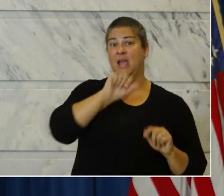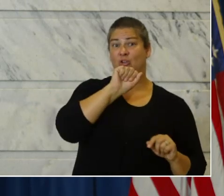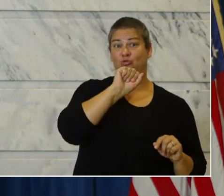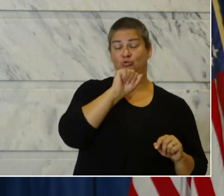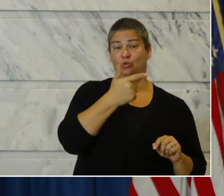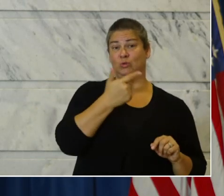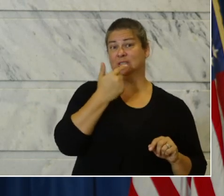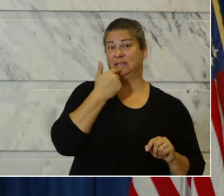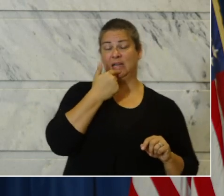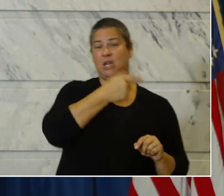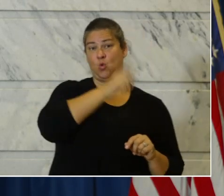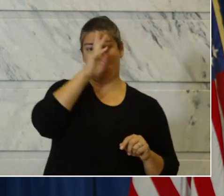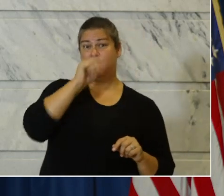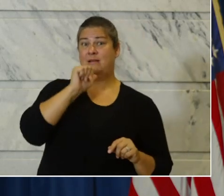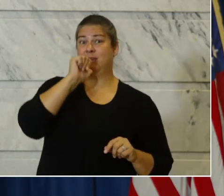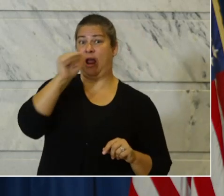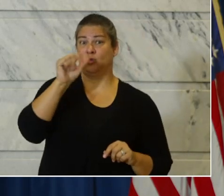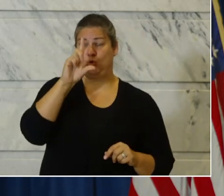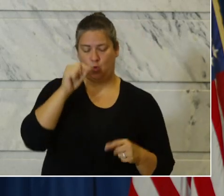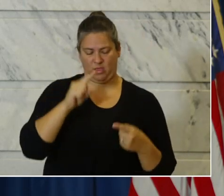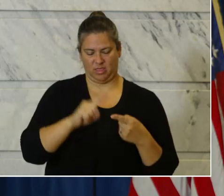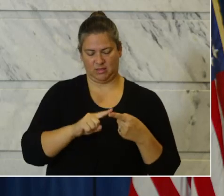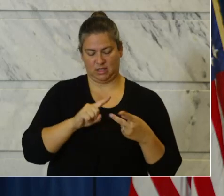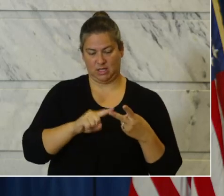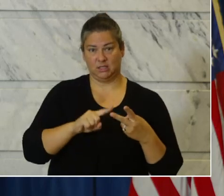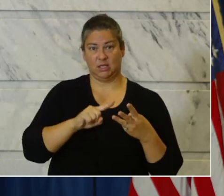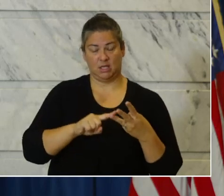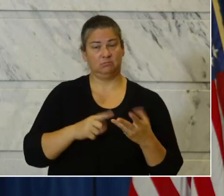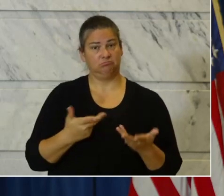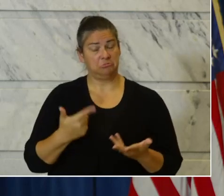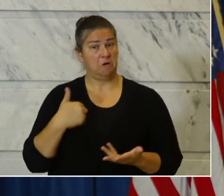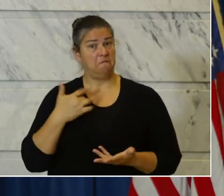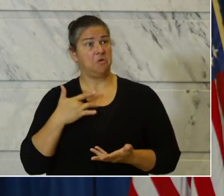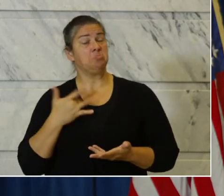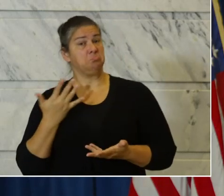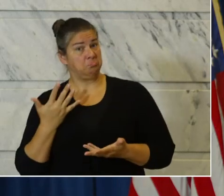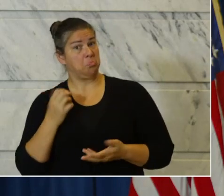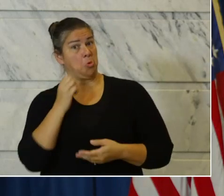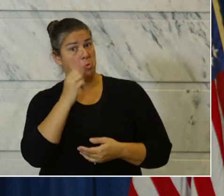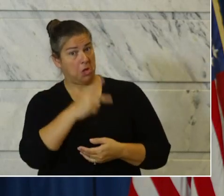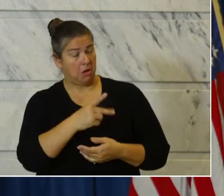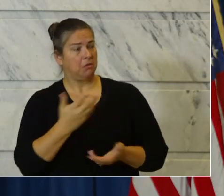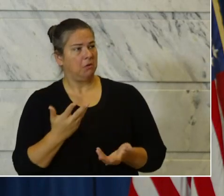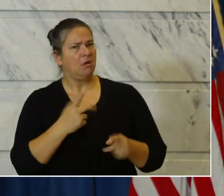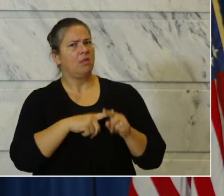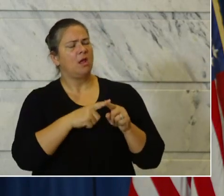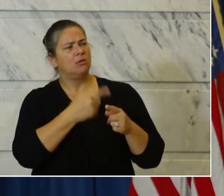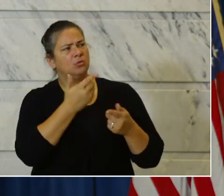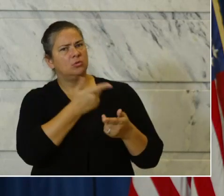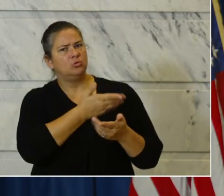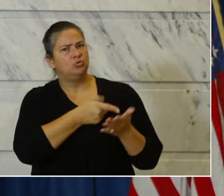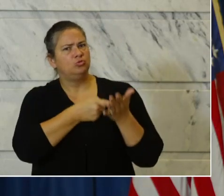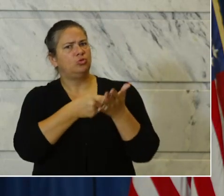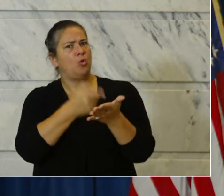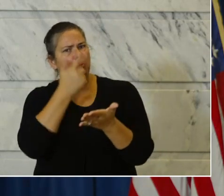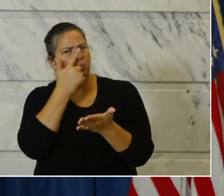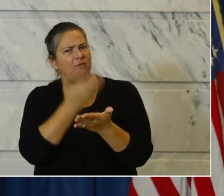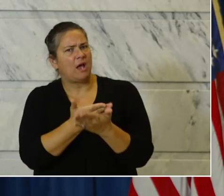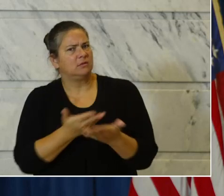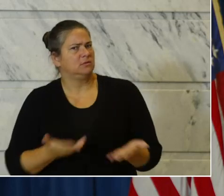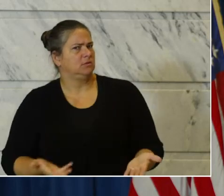pursuing certain things, then I believe it makes it appropriate to provide the facts, the information, and the evidence.